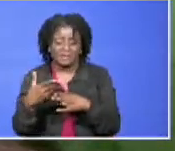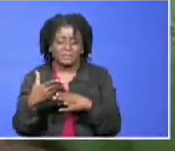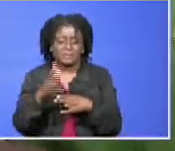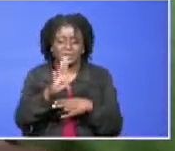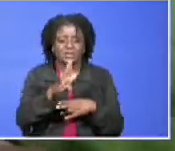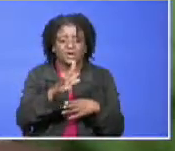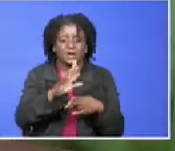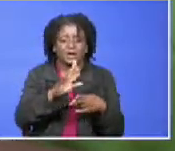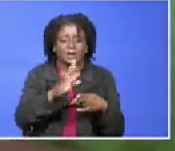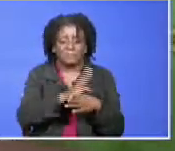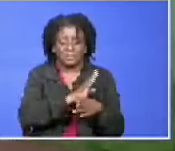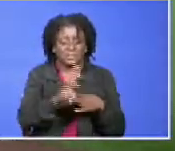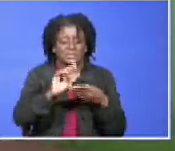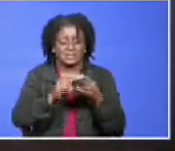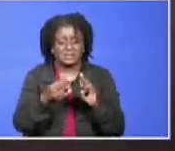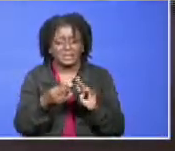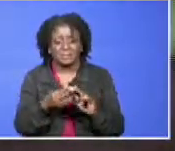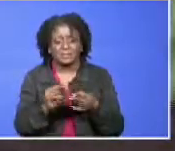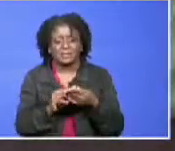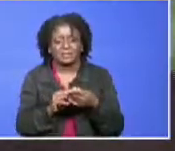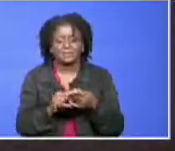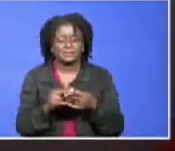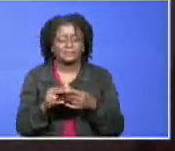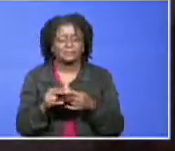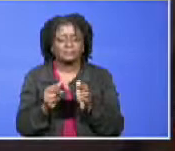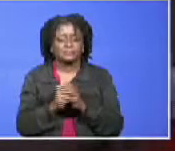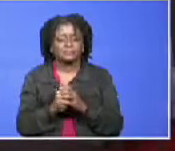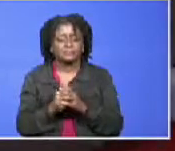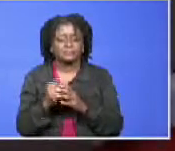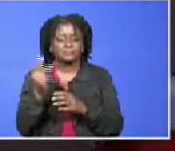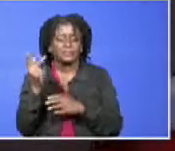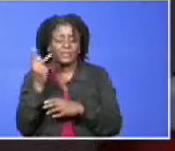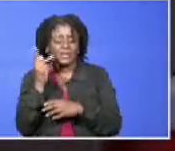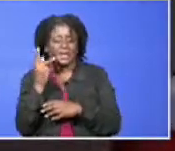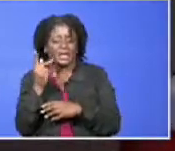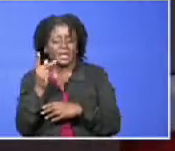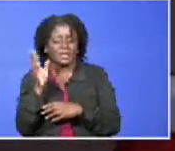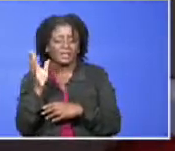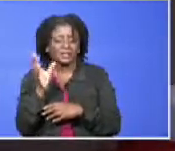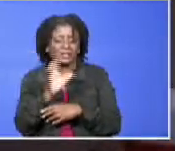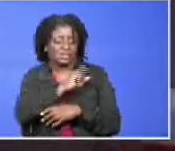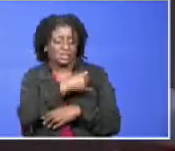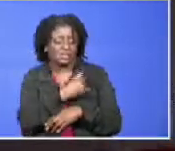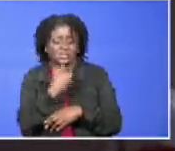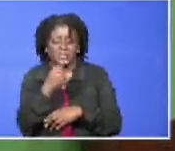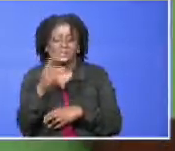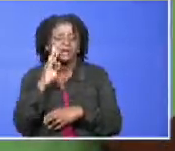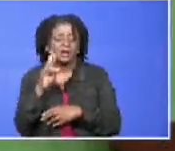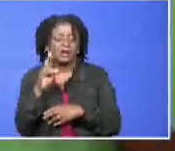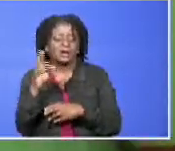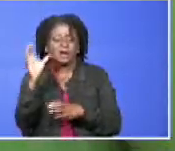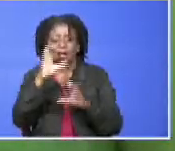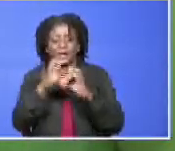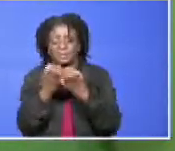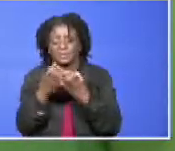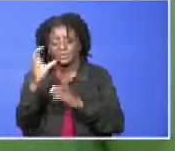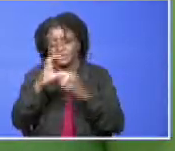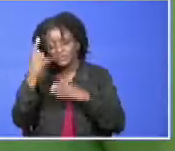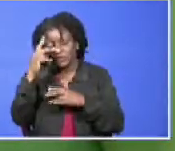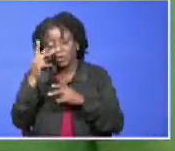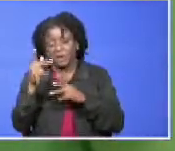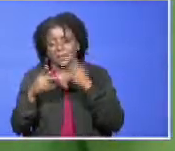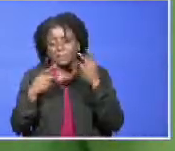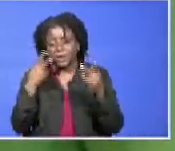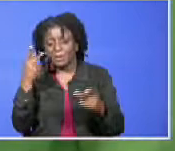and your business number. Kaylin Johnson says her company looked at popular items to sell. D&D Enterprises, we